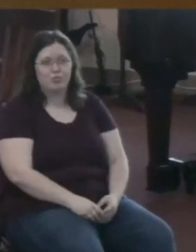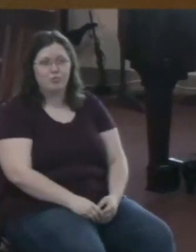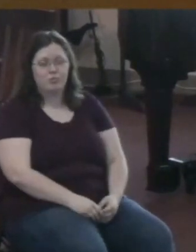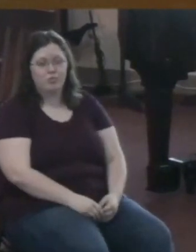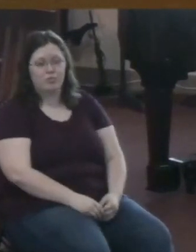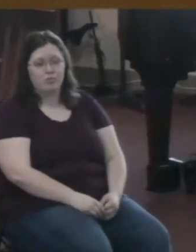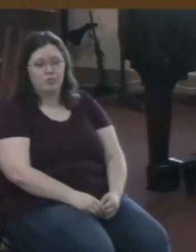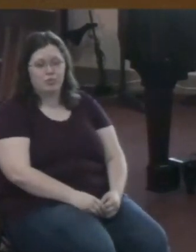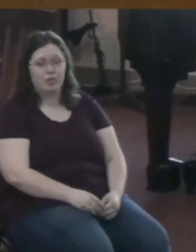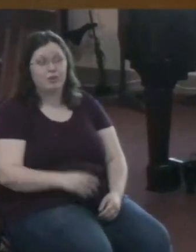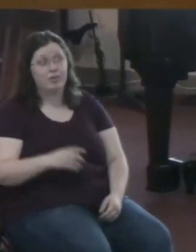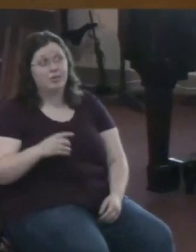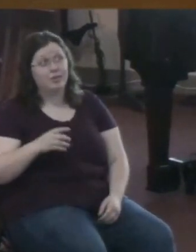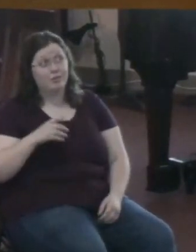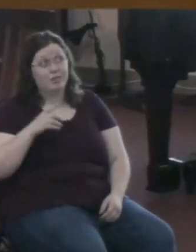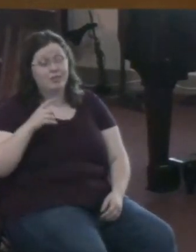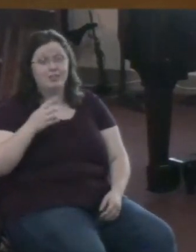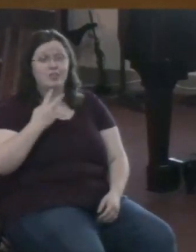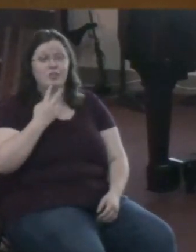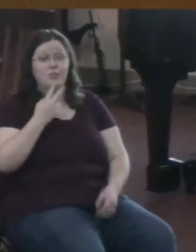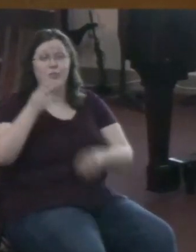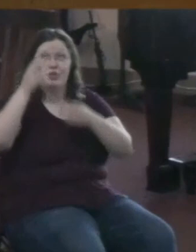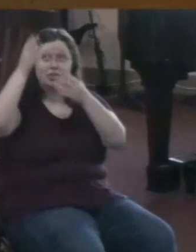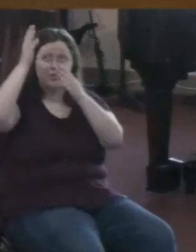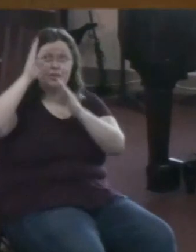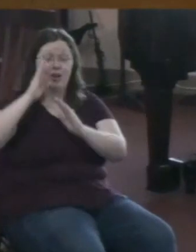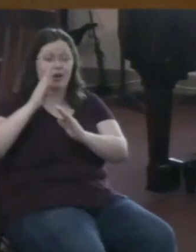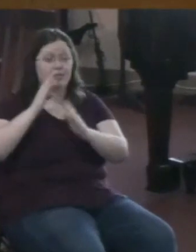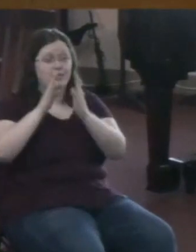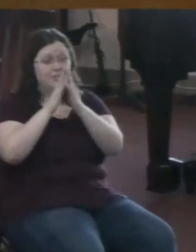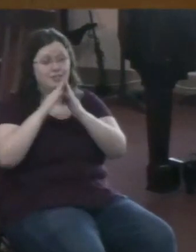That which is the voice of God is silence.